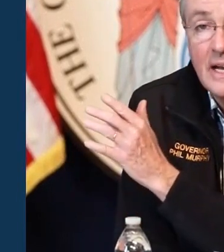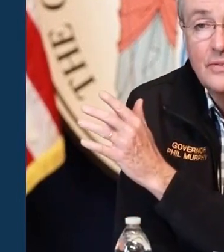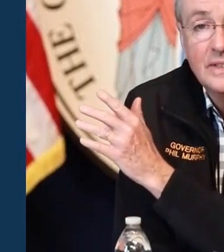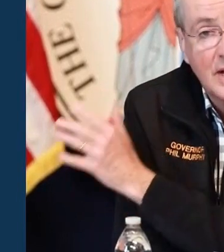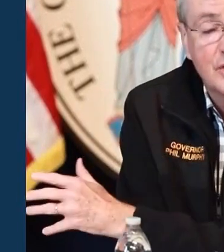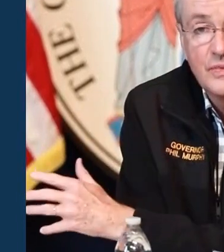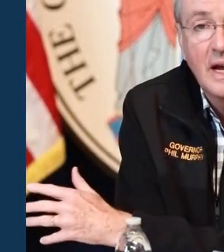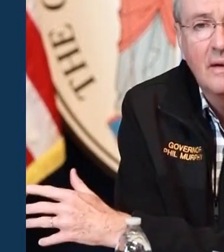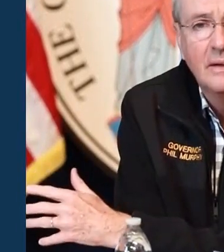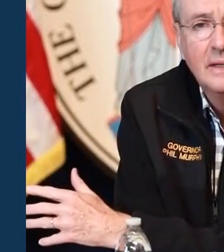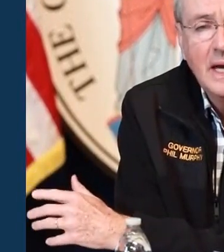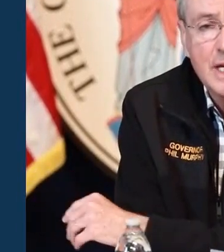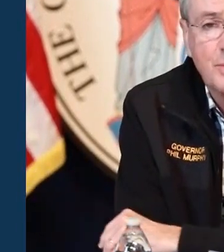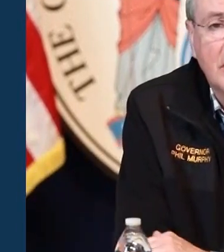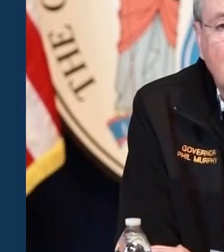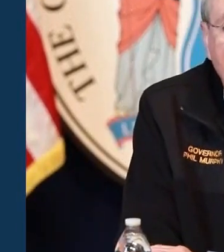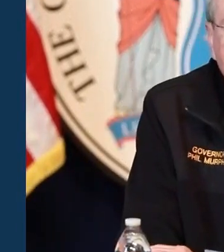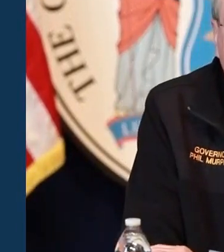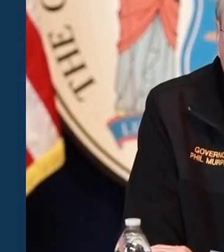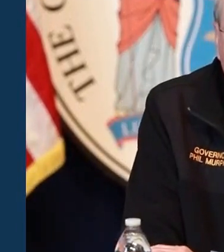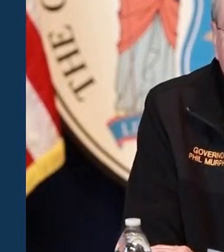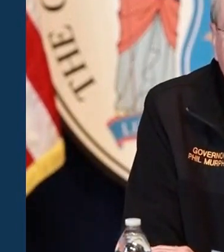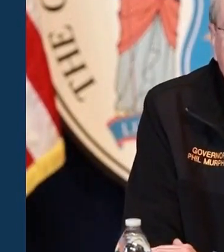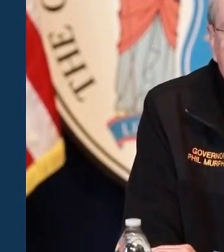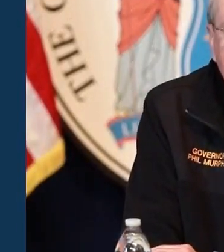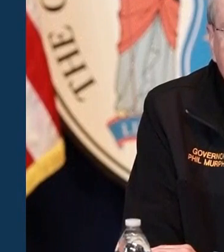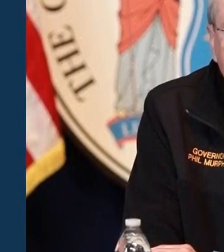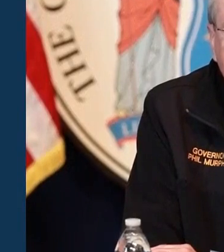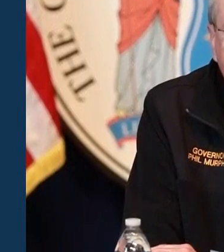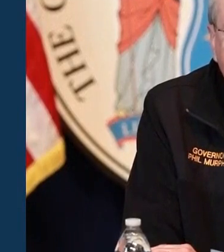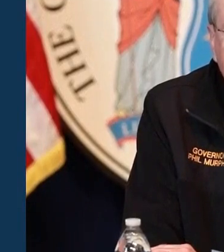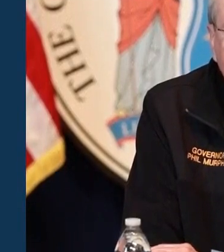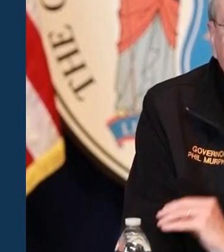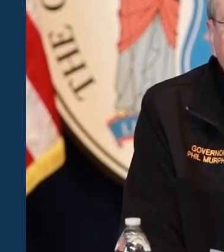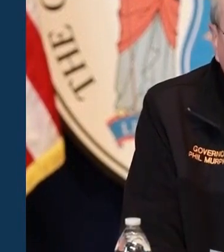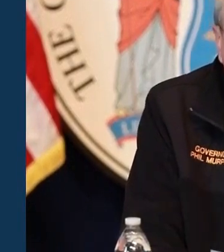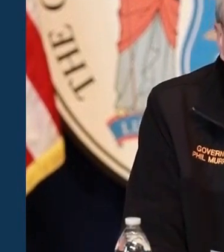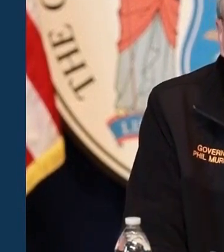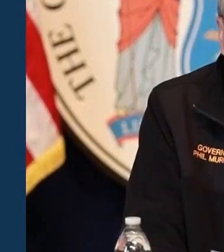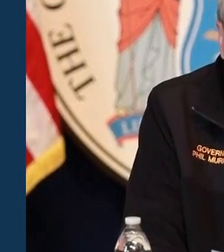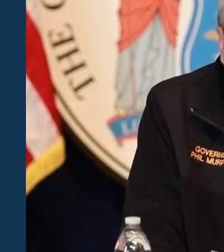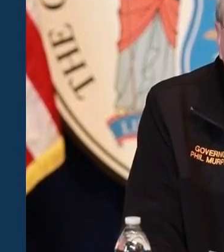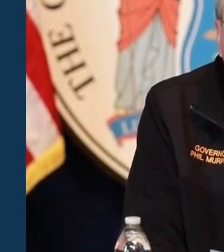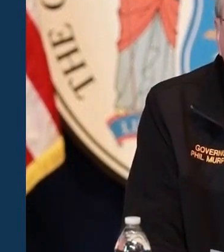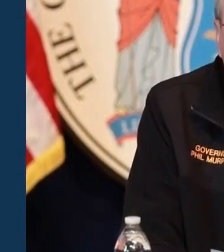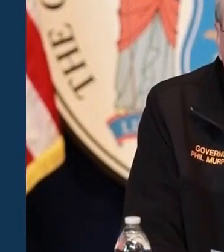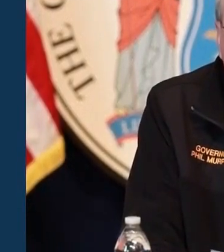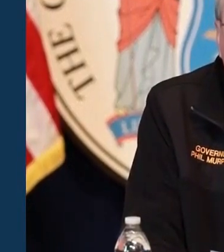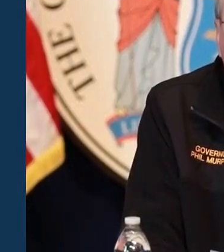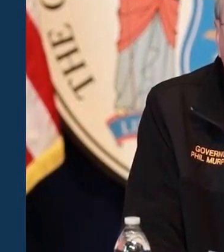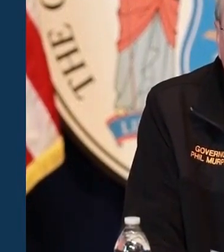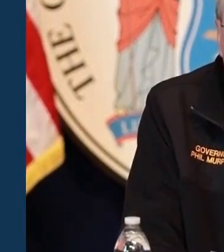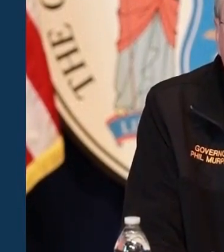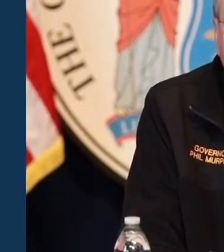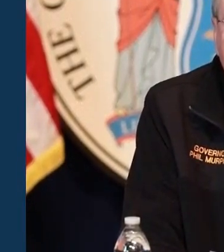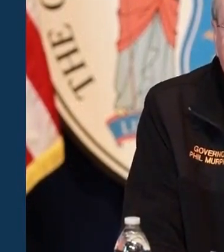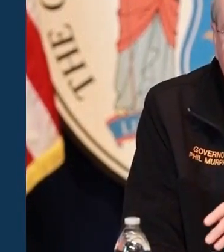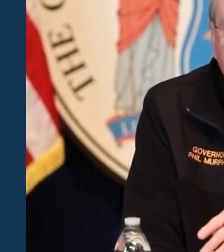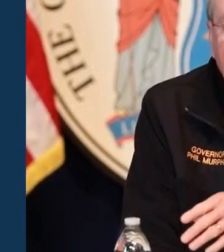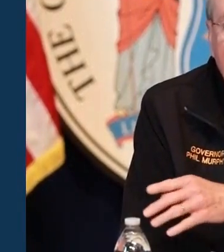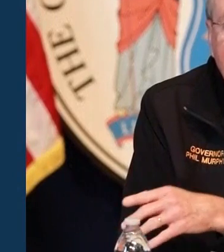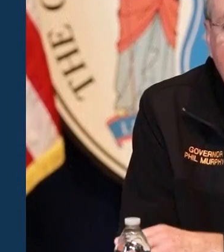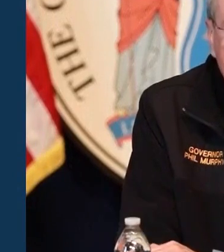the amount of intensive care hospitalizations, and ultimately fatalities. One thing does lead